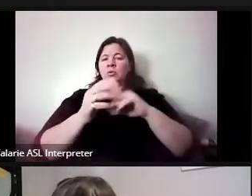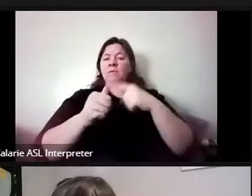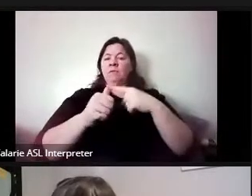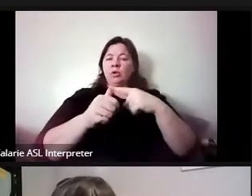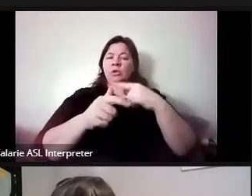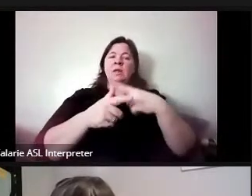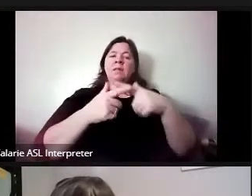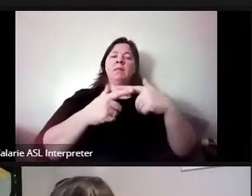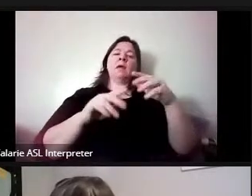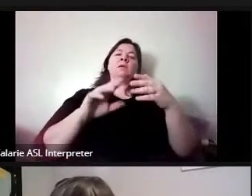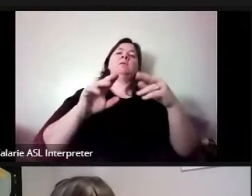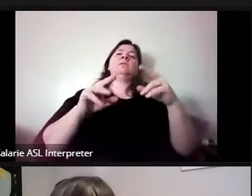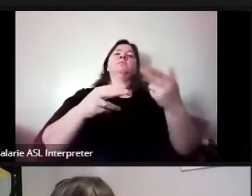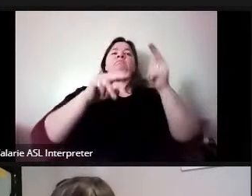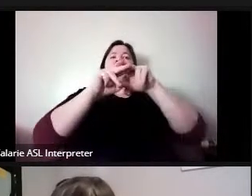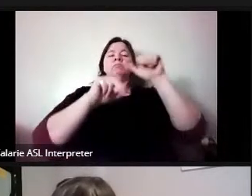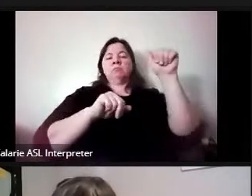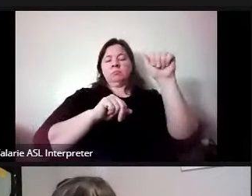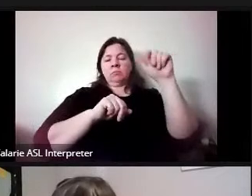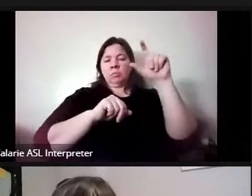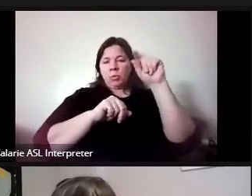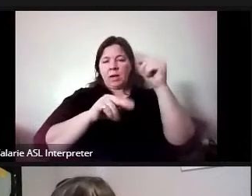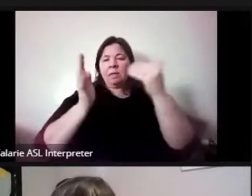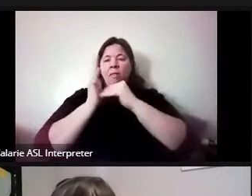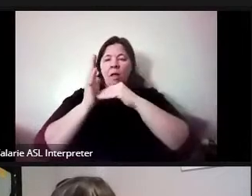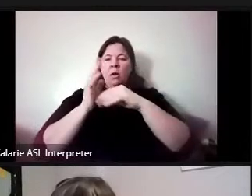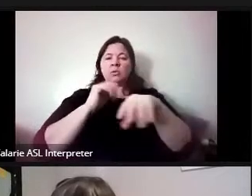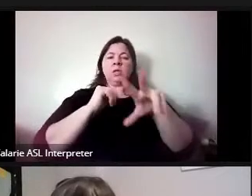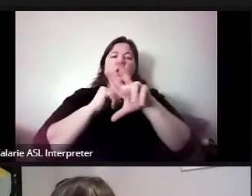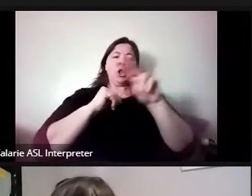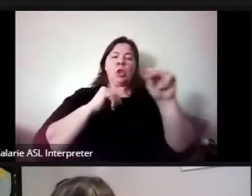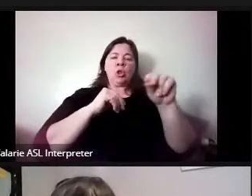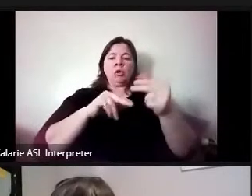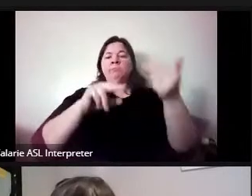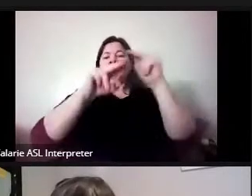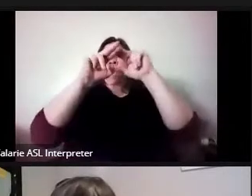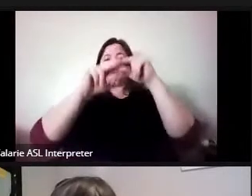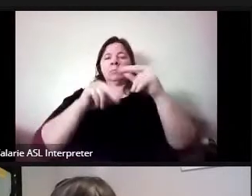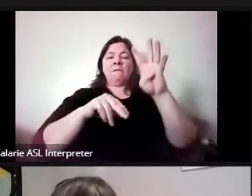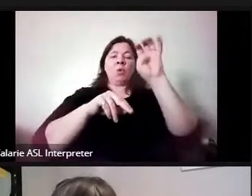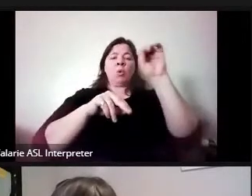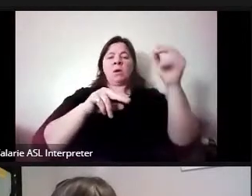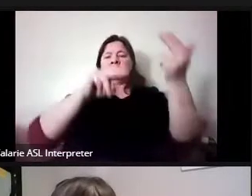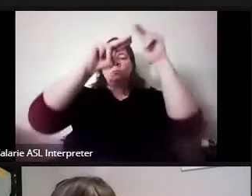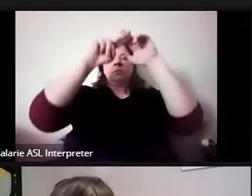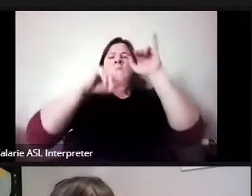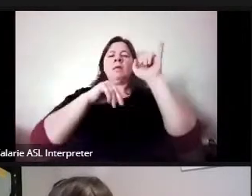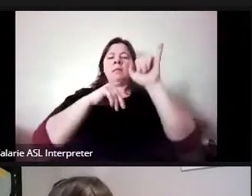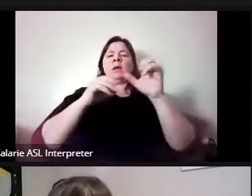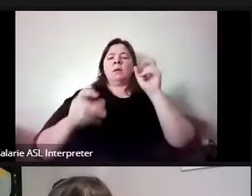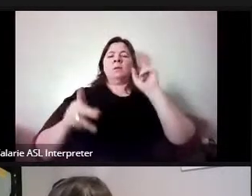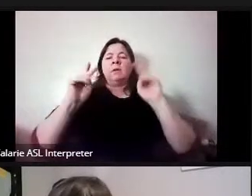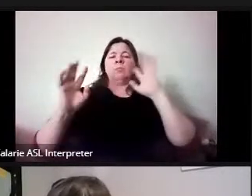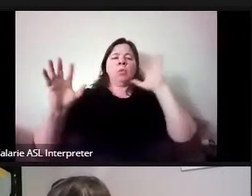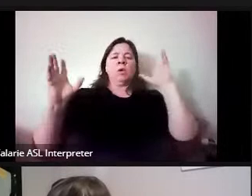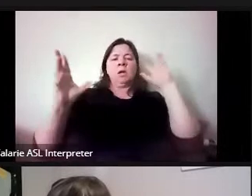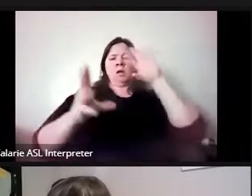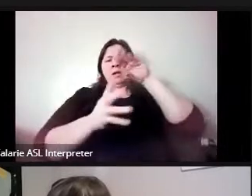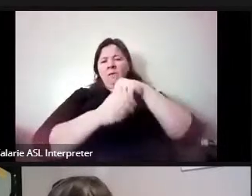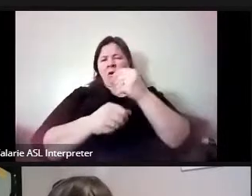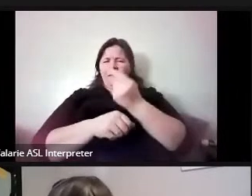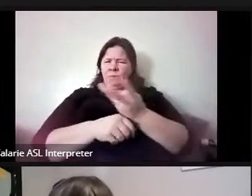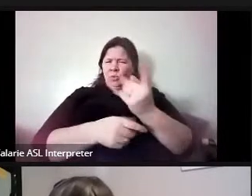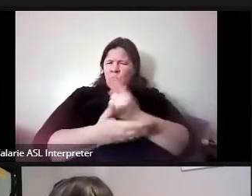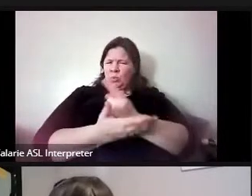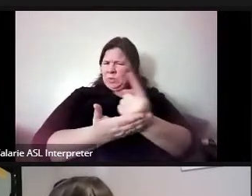maybe 20,000, 30,000. So eventually everybody's going to be involved within a couple of weeks. I